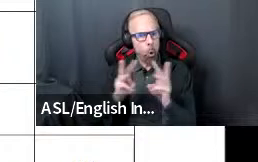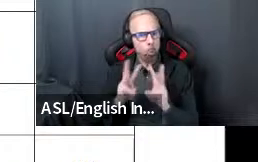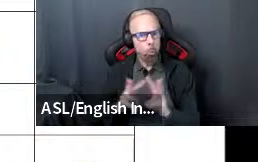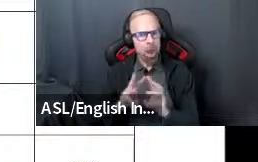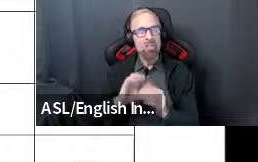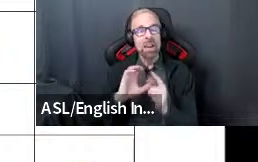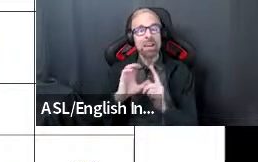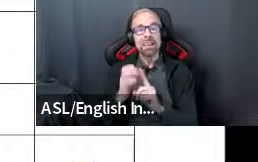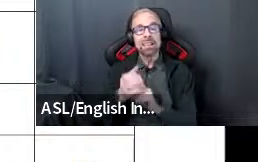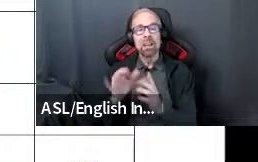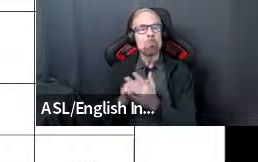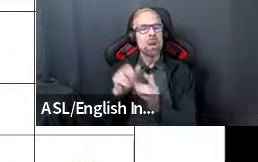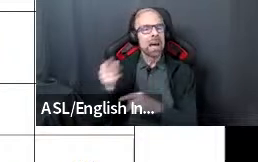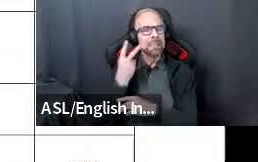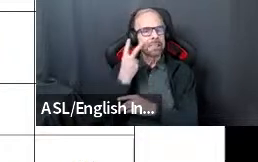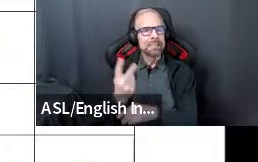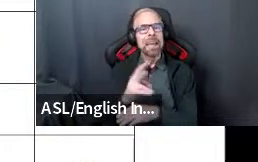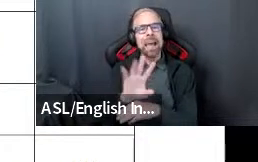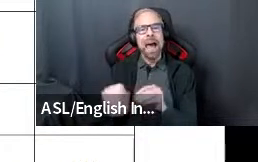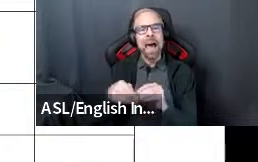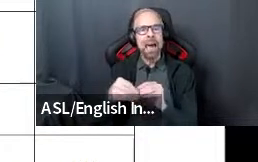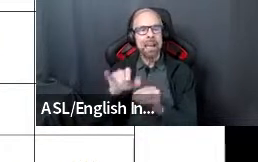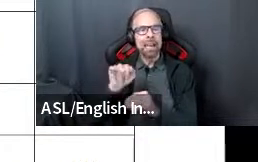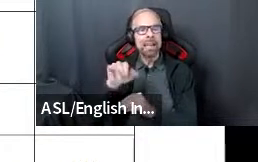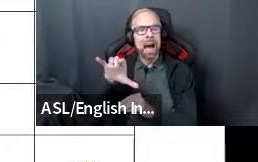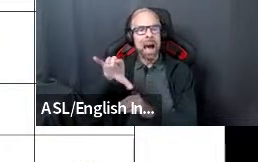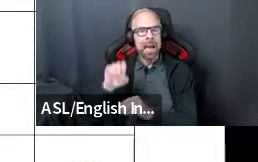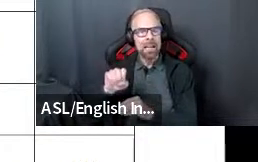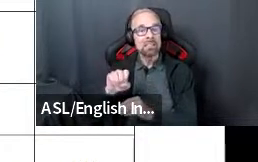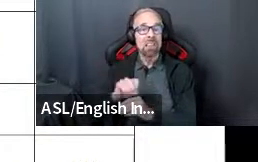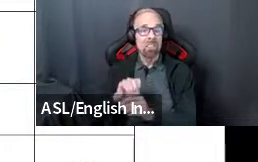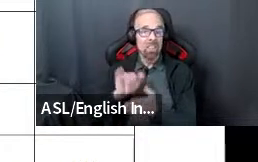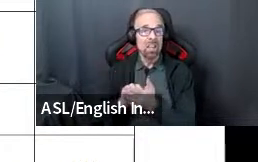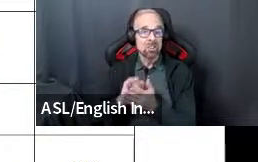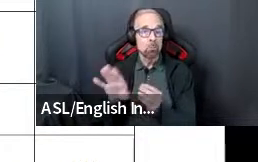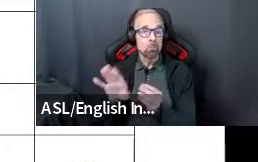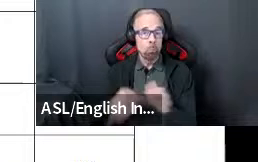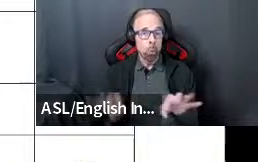be a good addition into that as well, particularly with mobility and ramps.